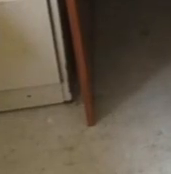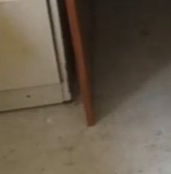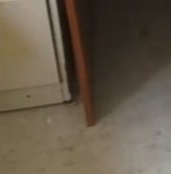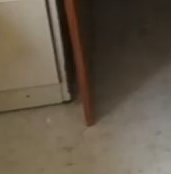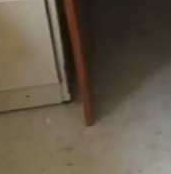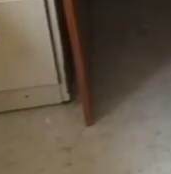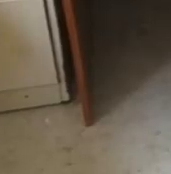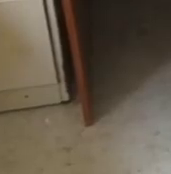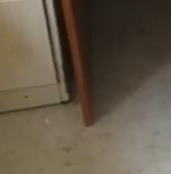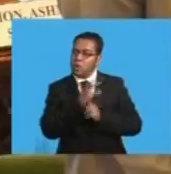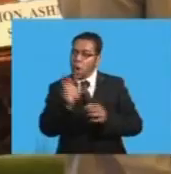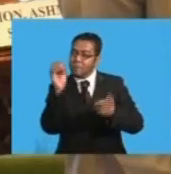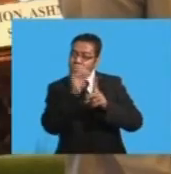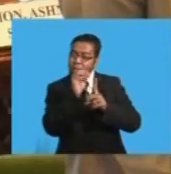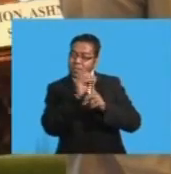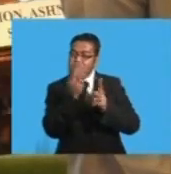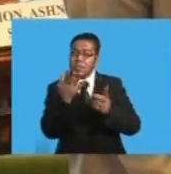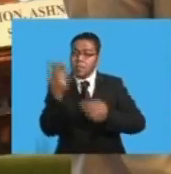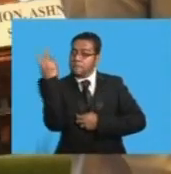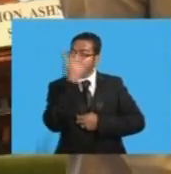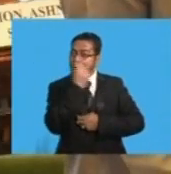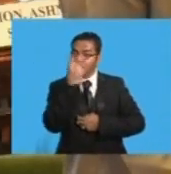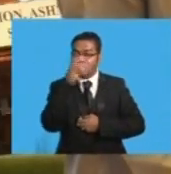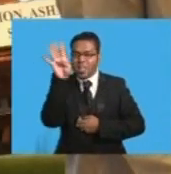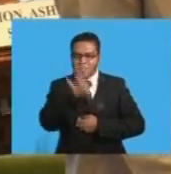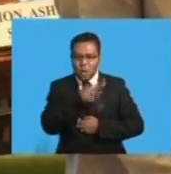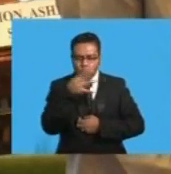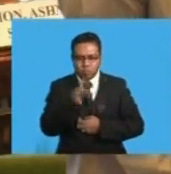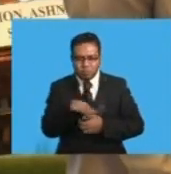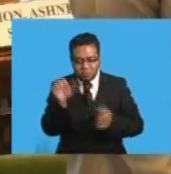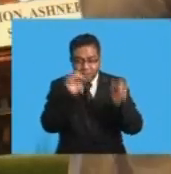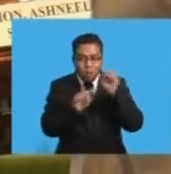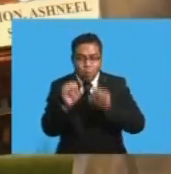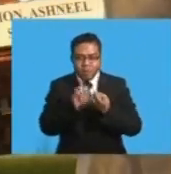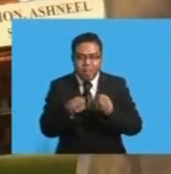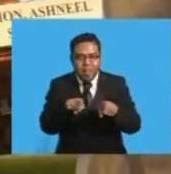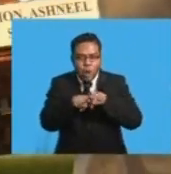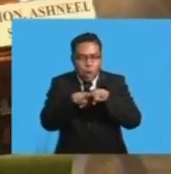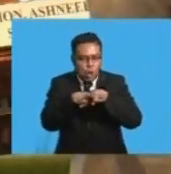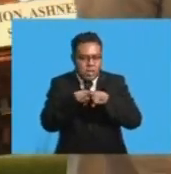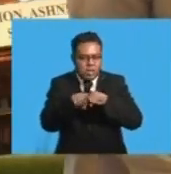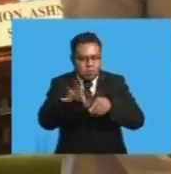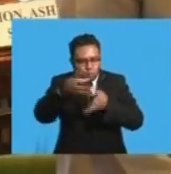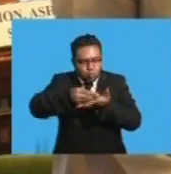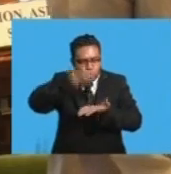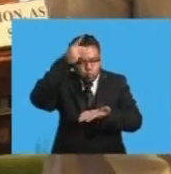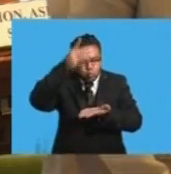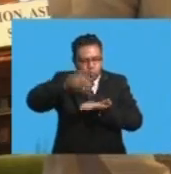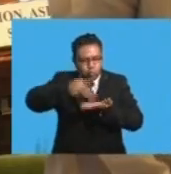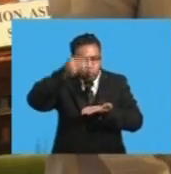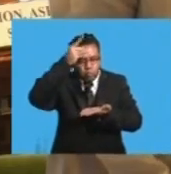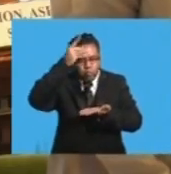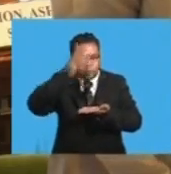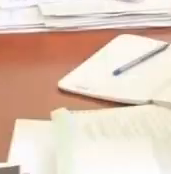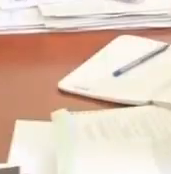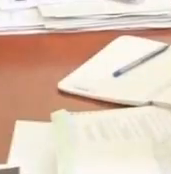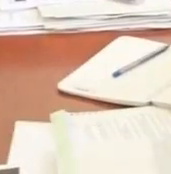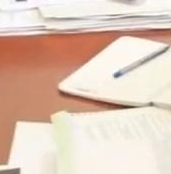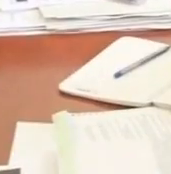needed resources? As the monitoring, evaluation and learning component, that is where